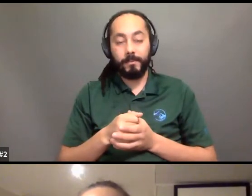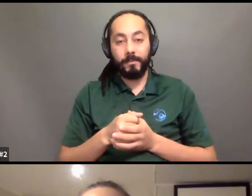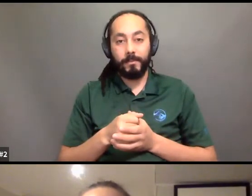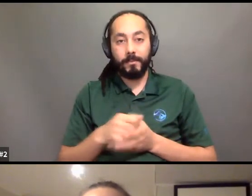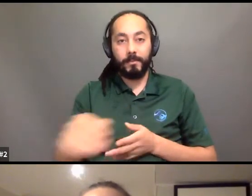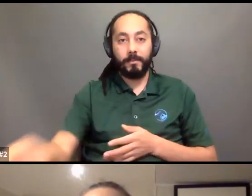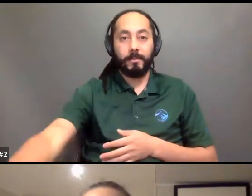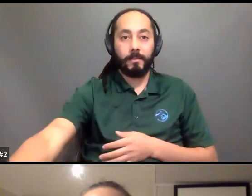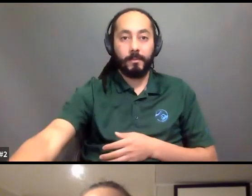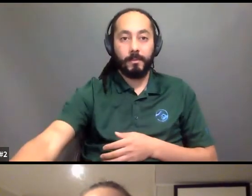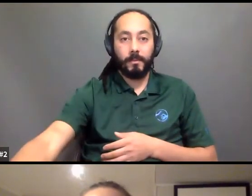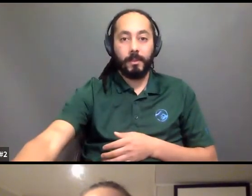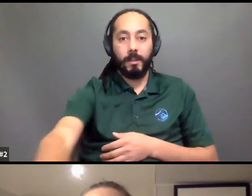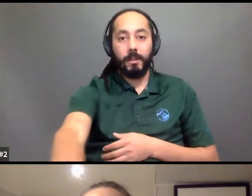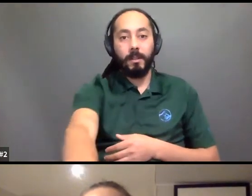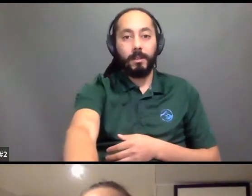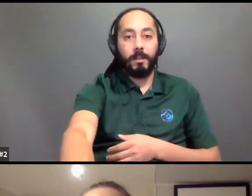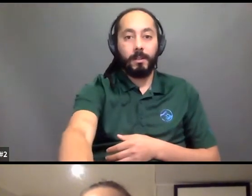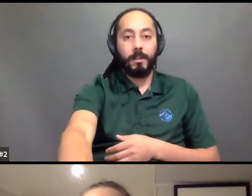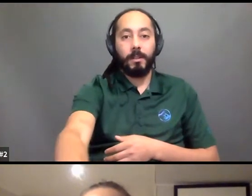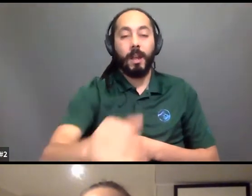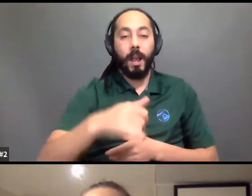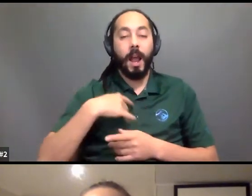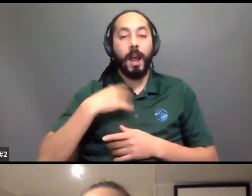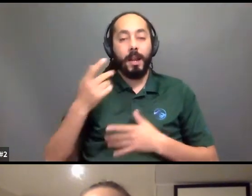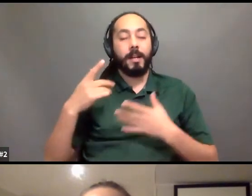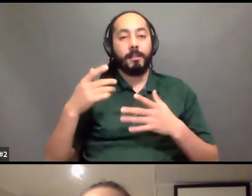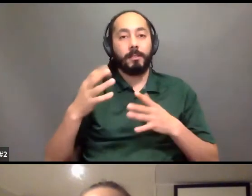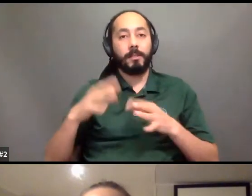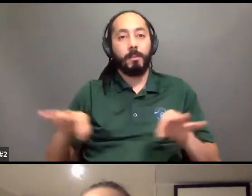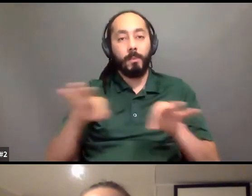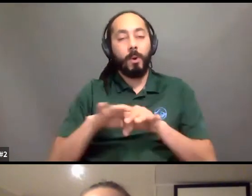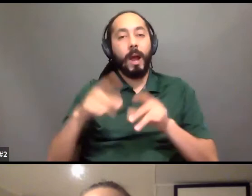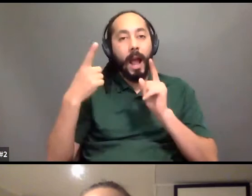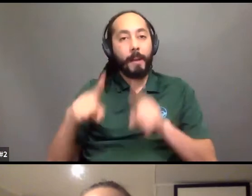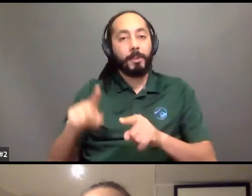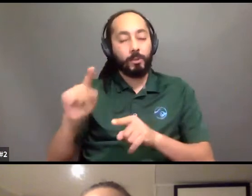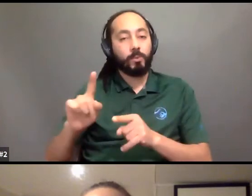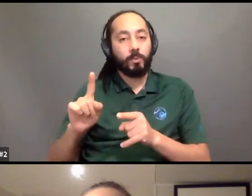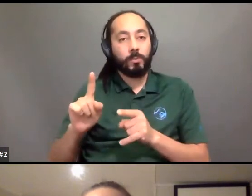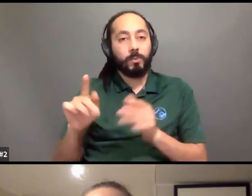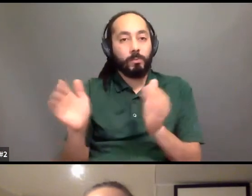it matters what happens to those little beings too. So.